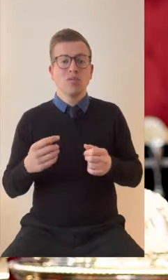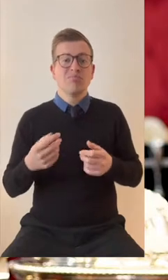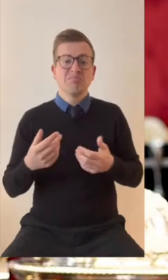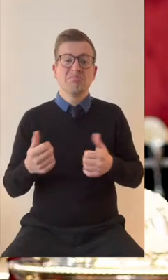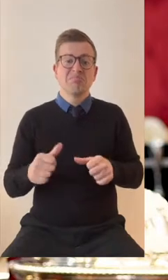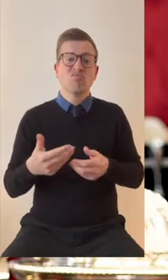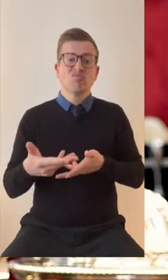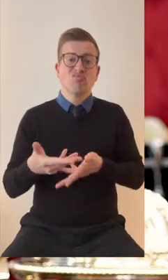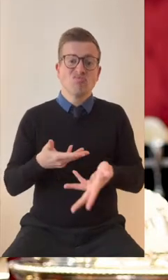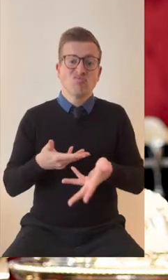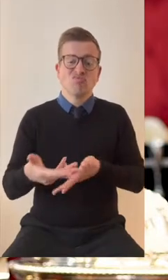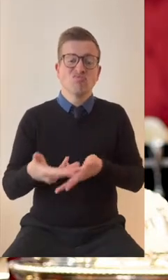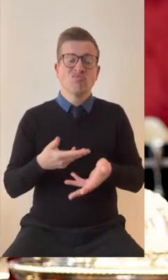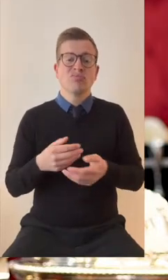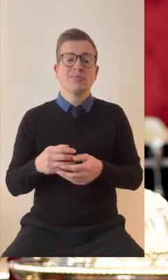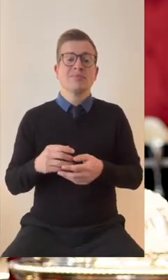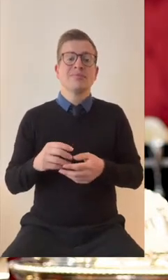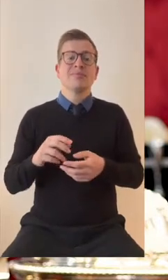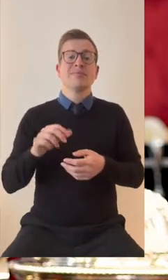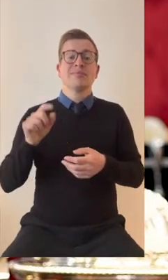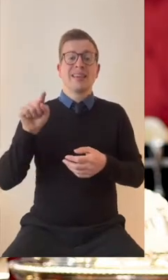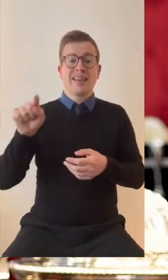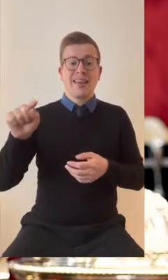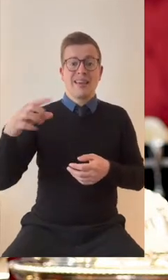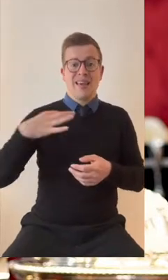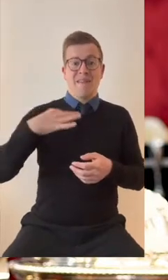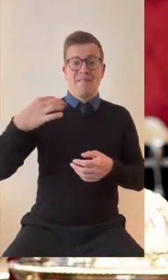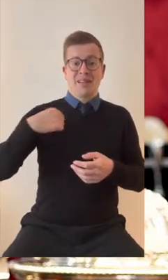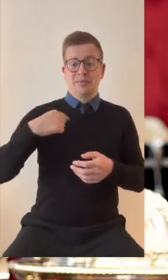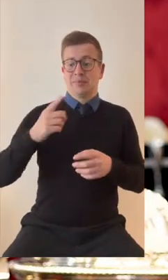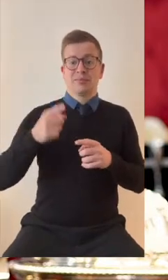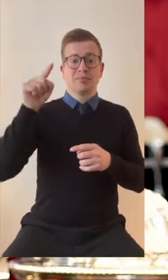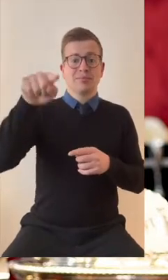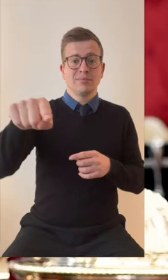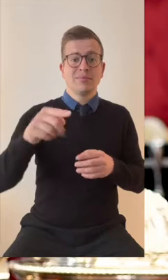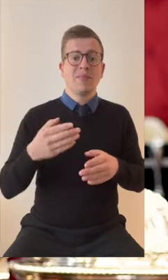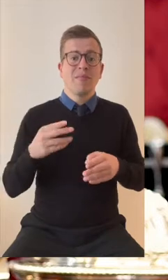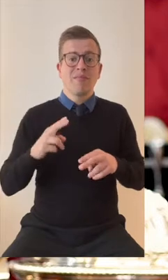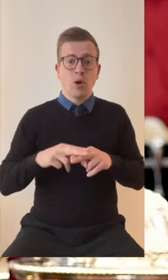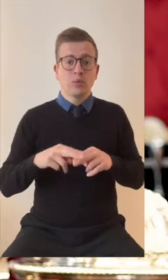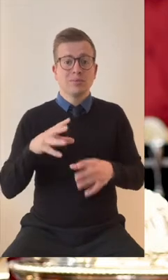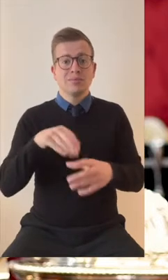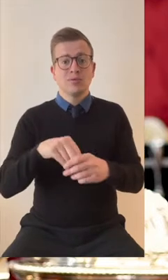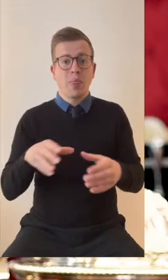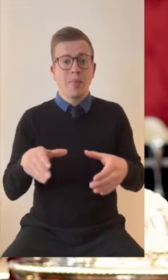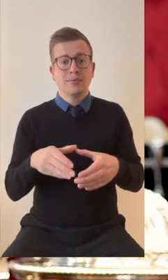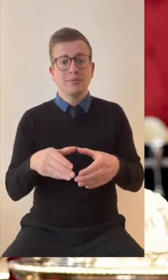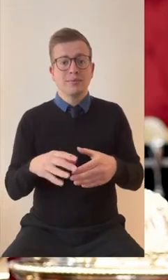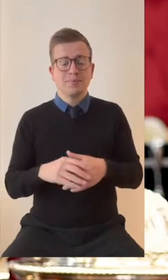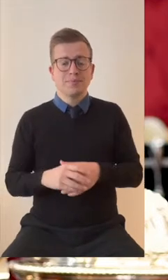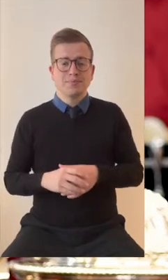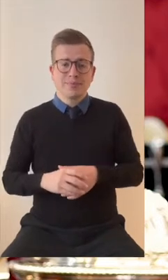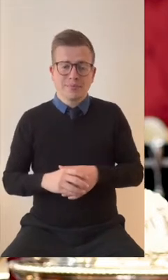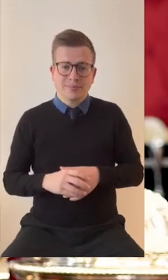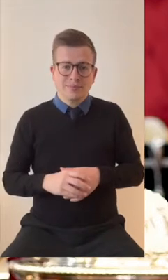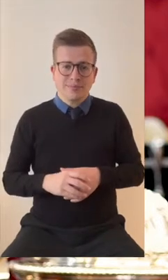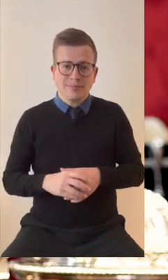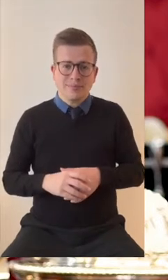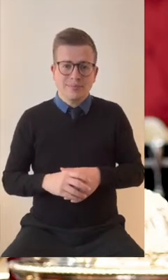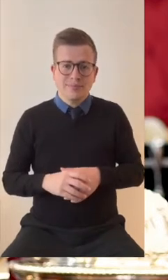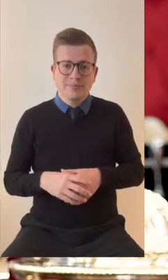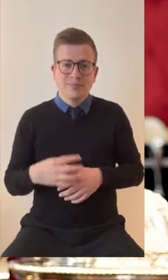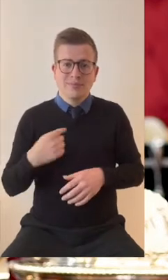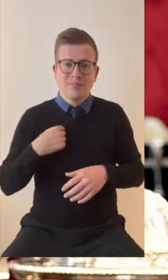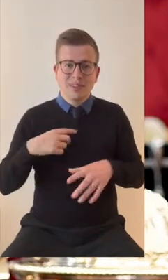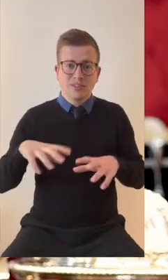chatting to him, and when he invited me to come down to Foden's and join the band. And then I